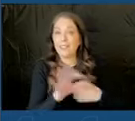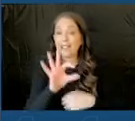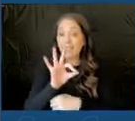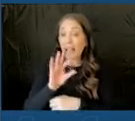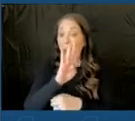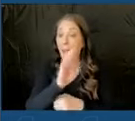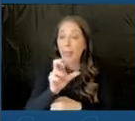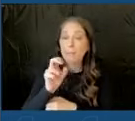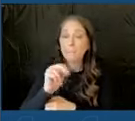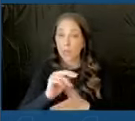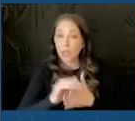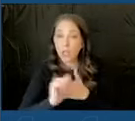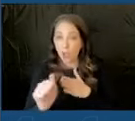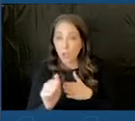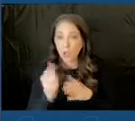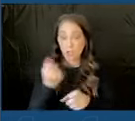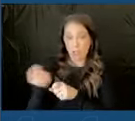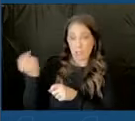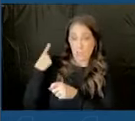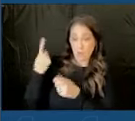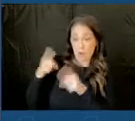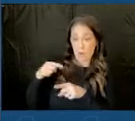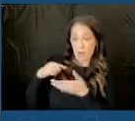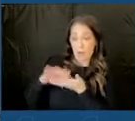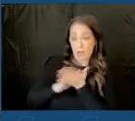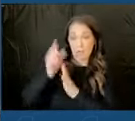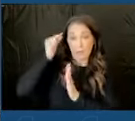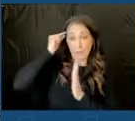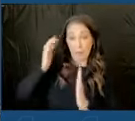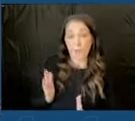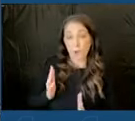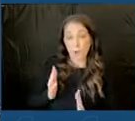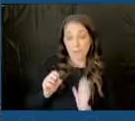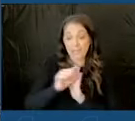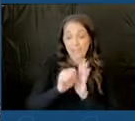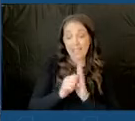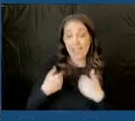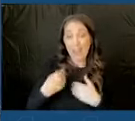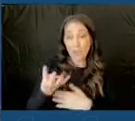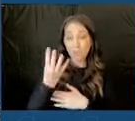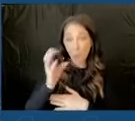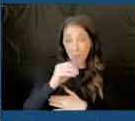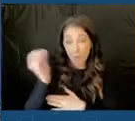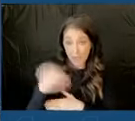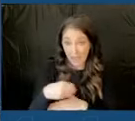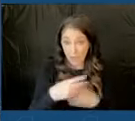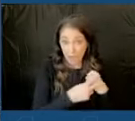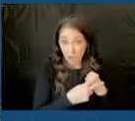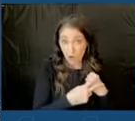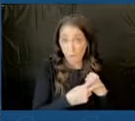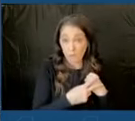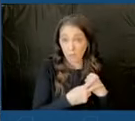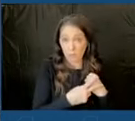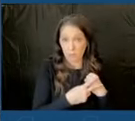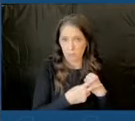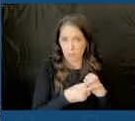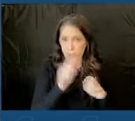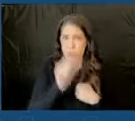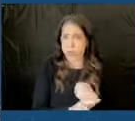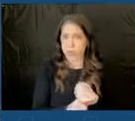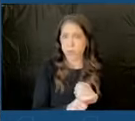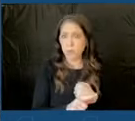billion. A year ago when I first became governor, our state had 4% in reserves, which is extraordinarily low. It